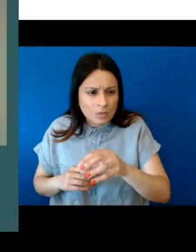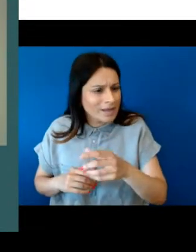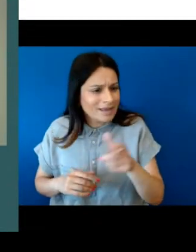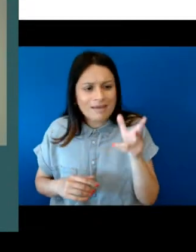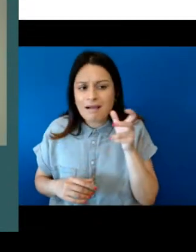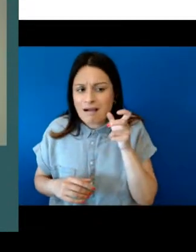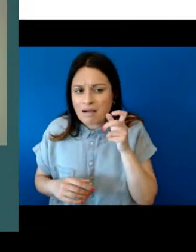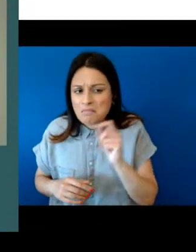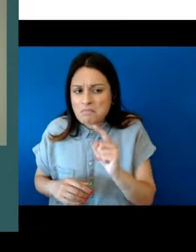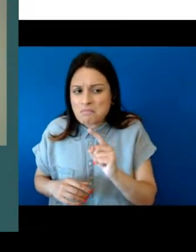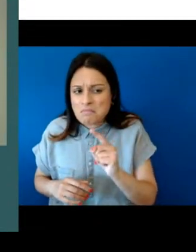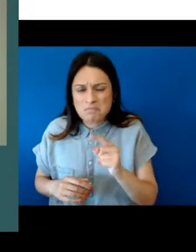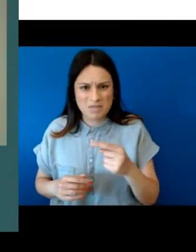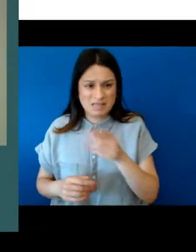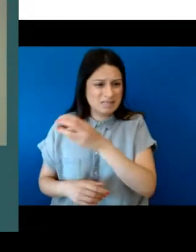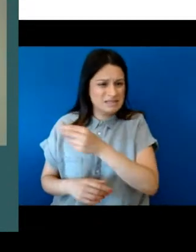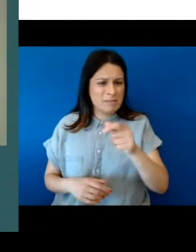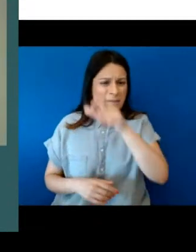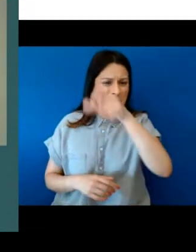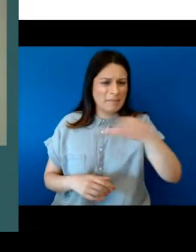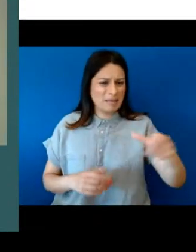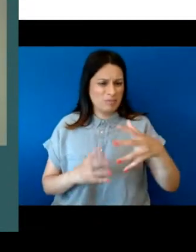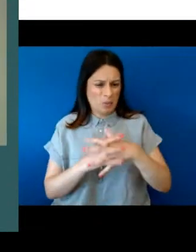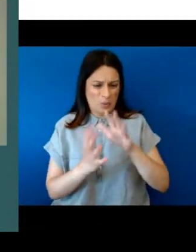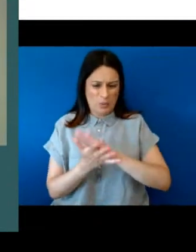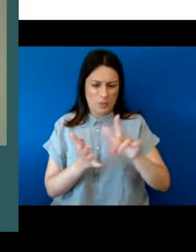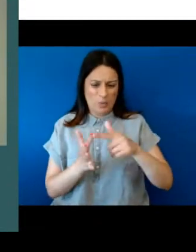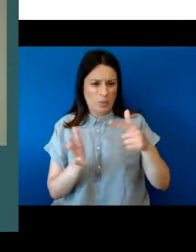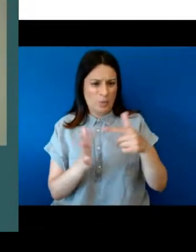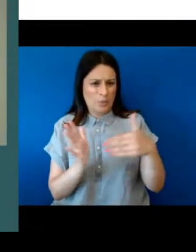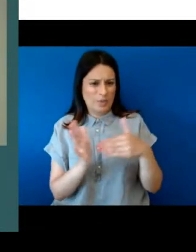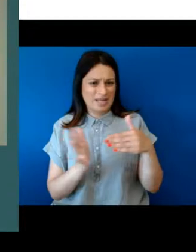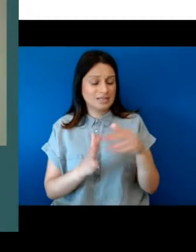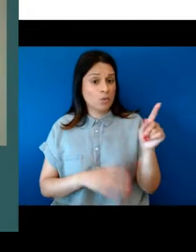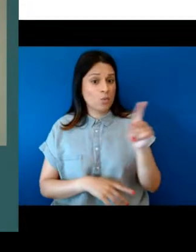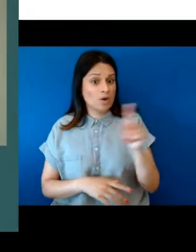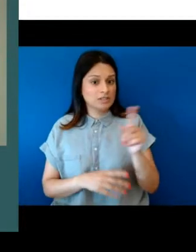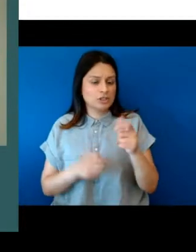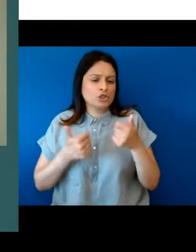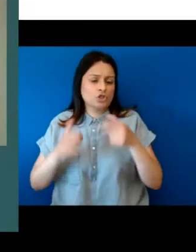wheeze means. So they did a really good study, and quite an old